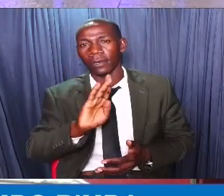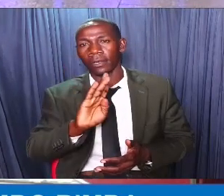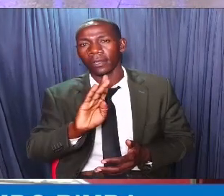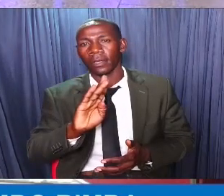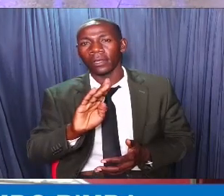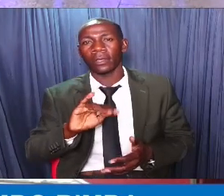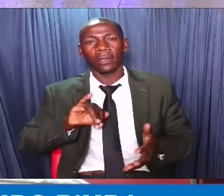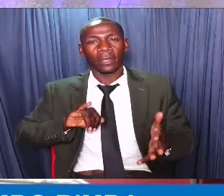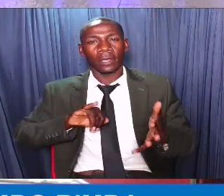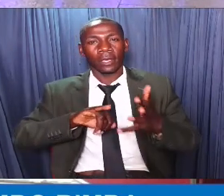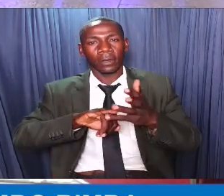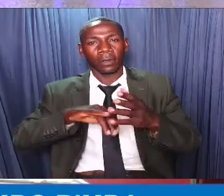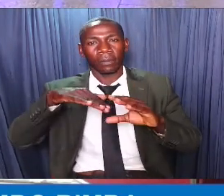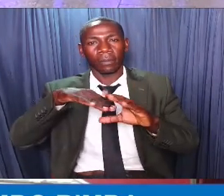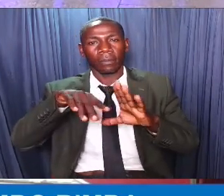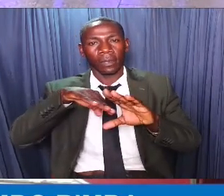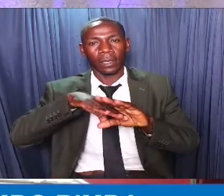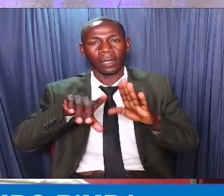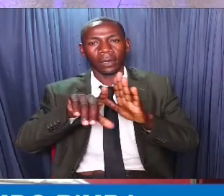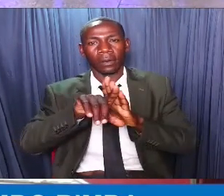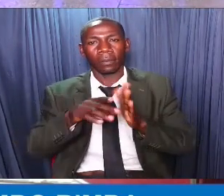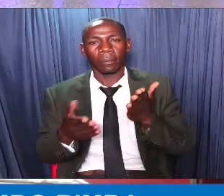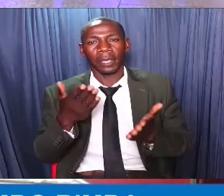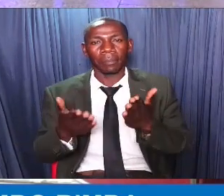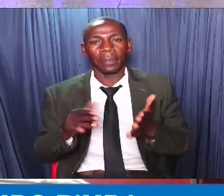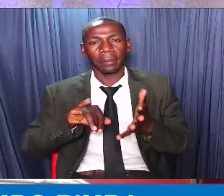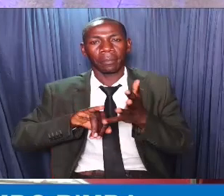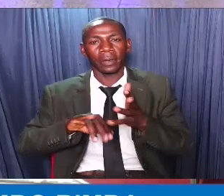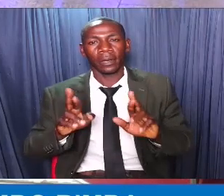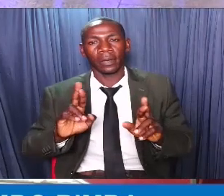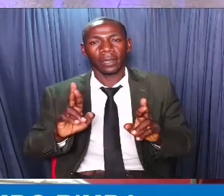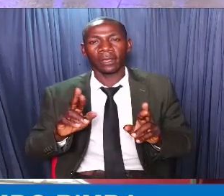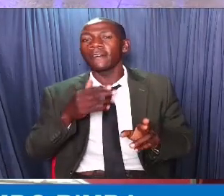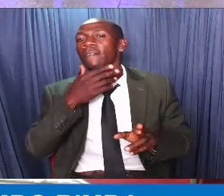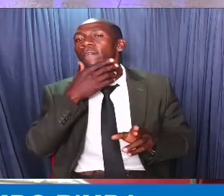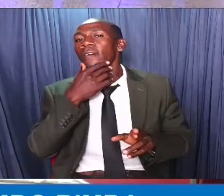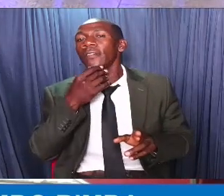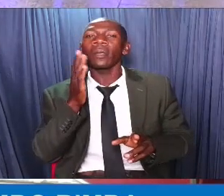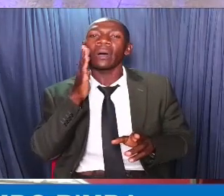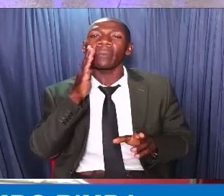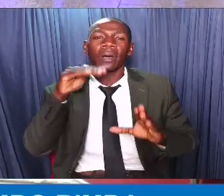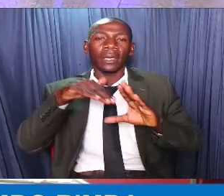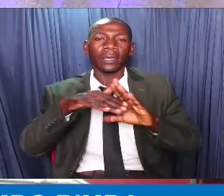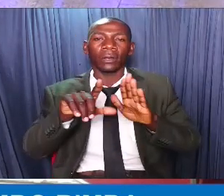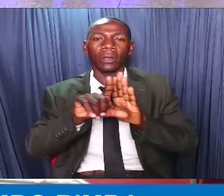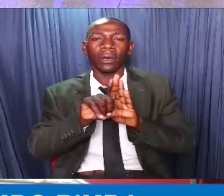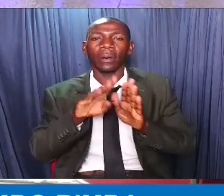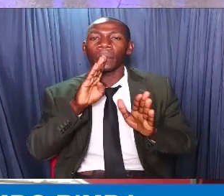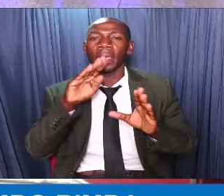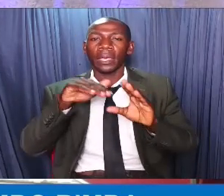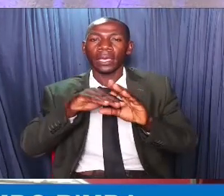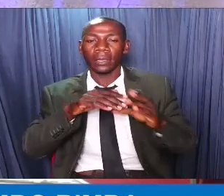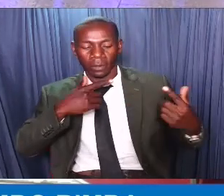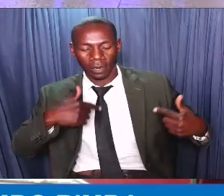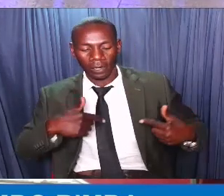Ni mkweo. Your in-law. Kama ulioa. If you are married. Baba mkwe au mama mkwe. Father-in-law or the mother-in-law. Wawe hapa moyoni mwako. All